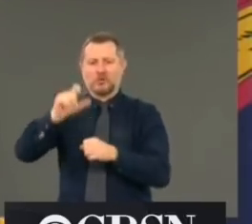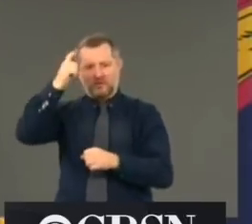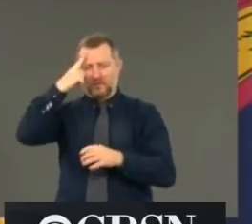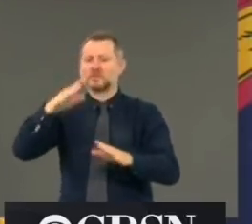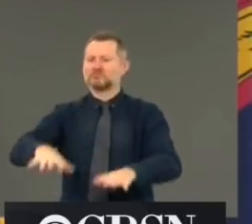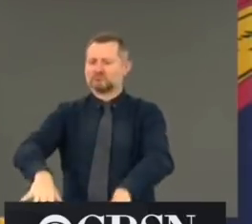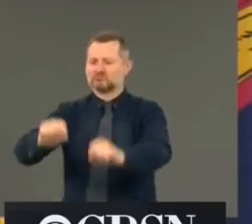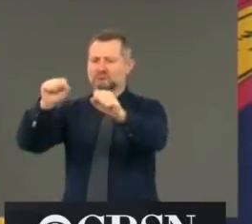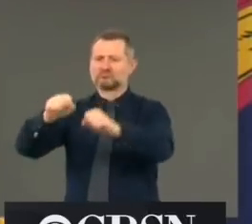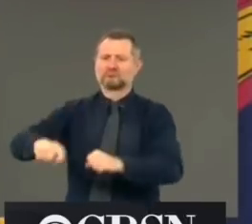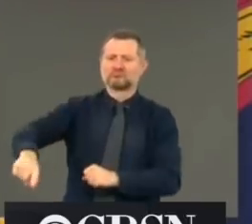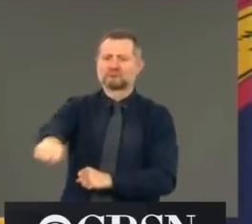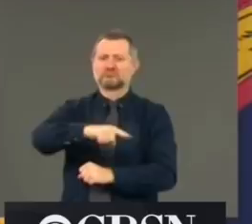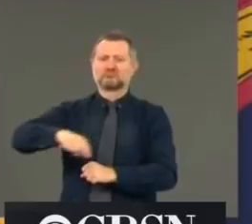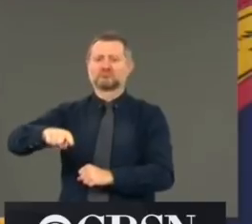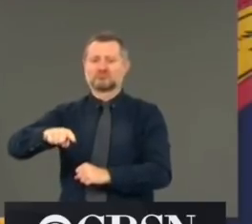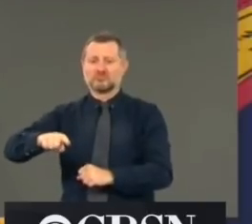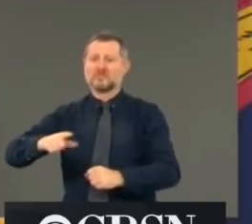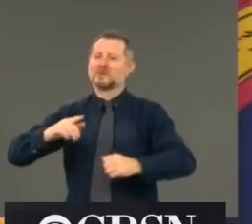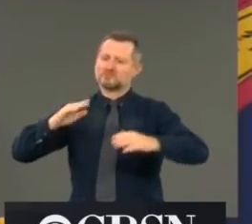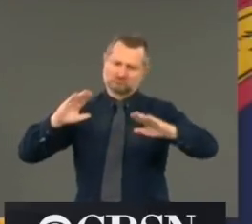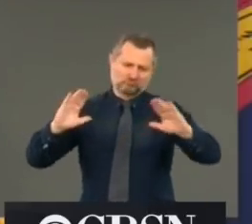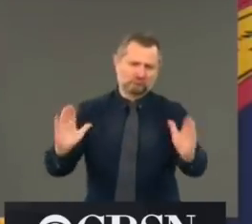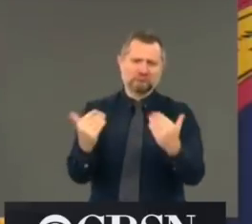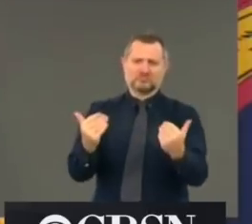government convenes all the stakeholders.